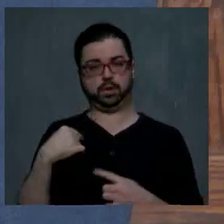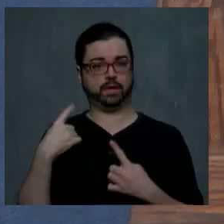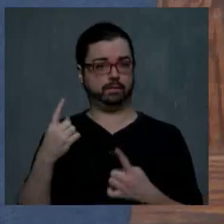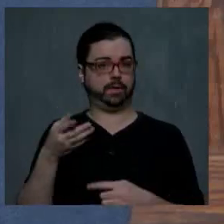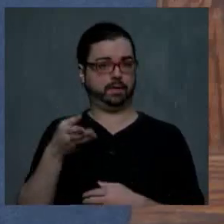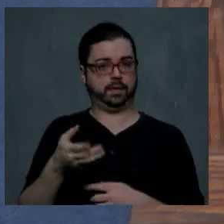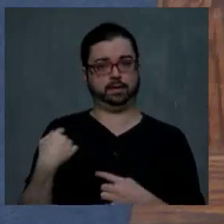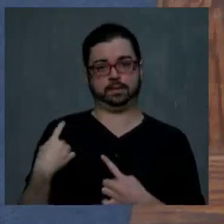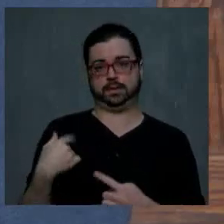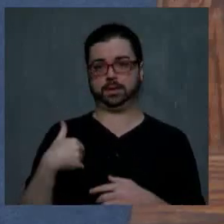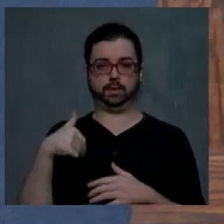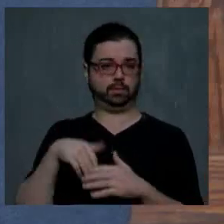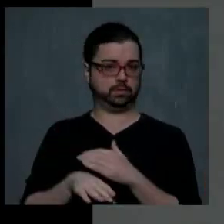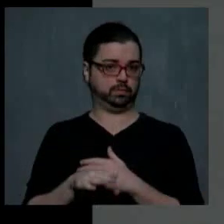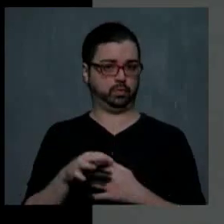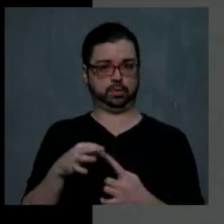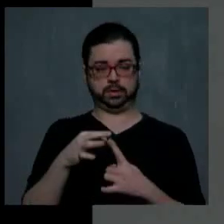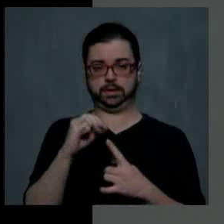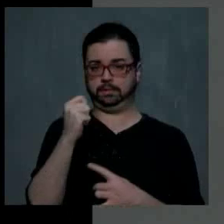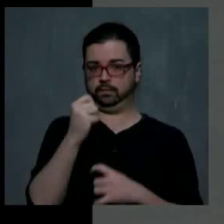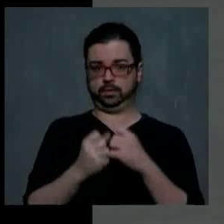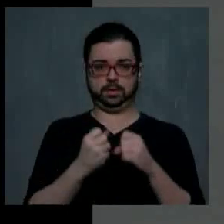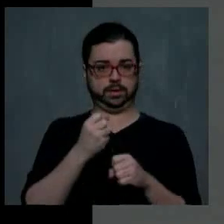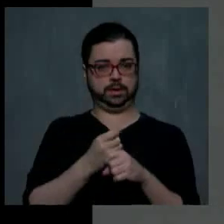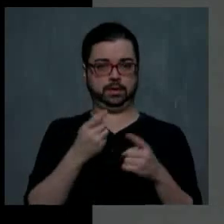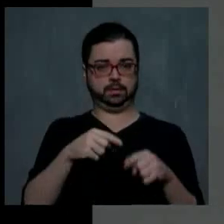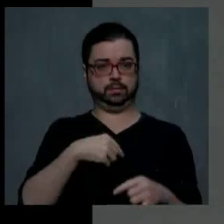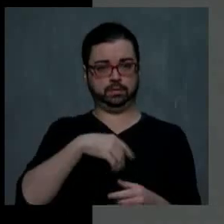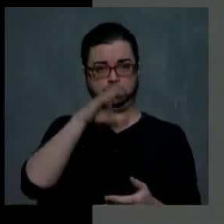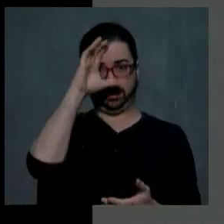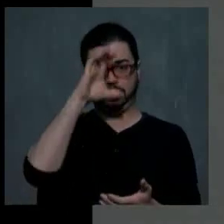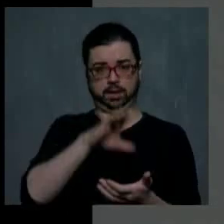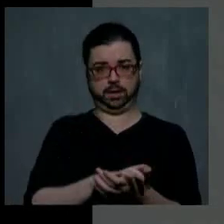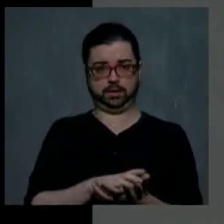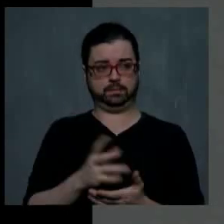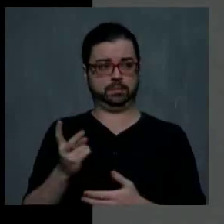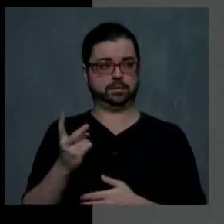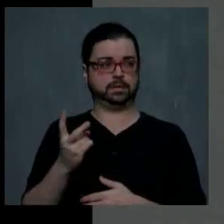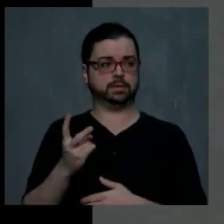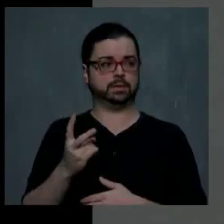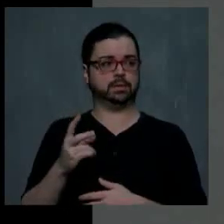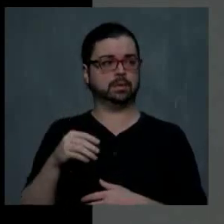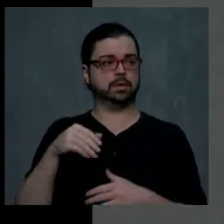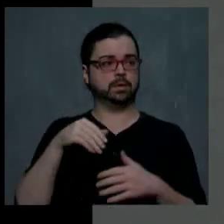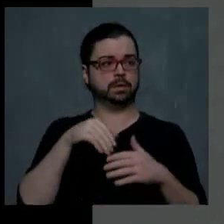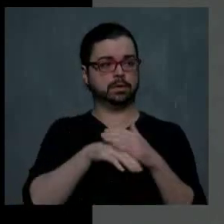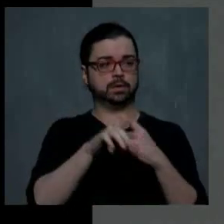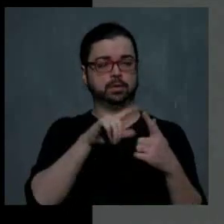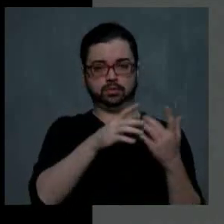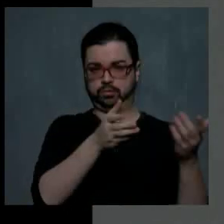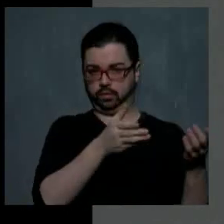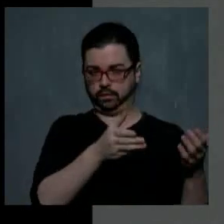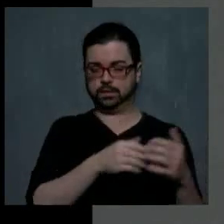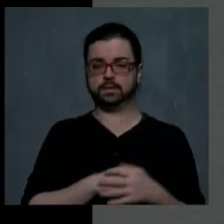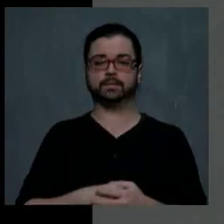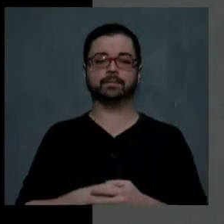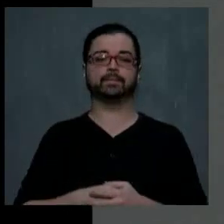born, except for 10 years when my husband and I went into the service.